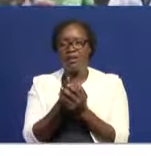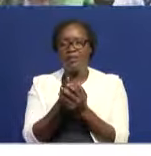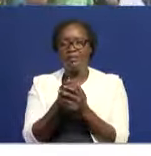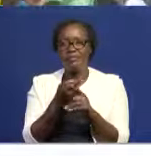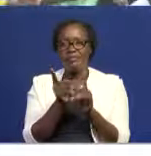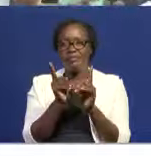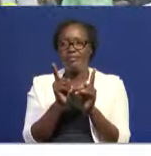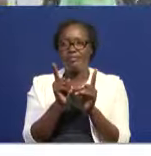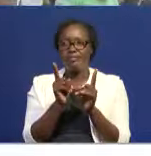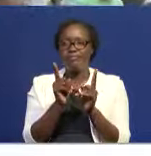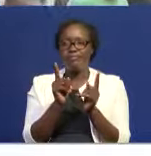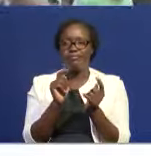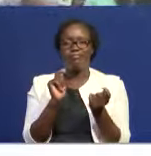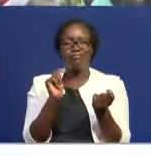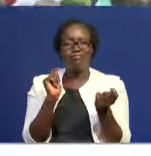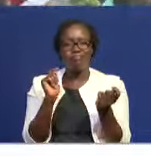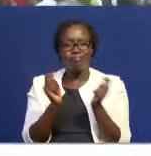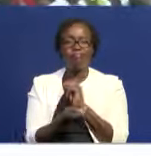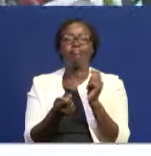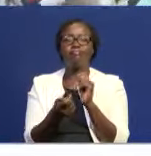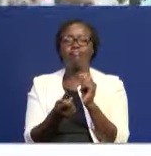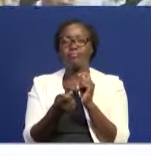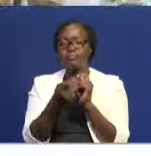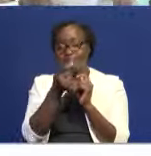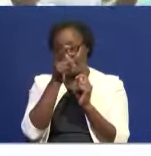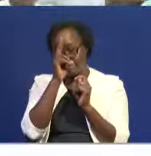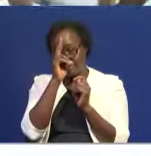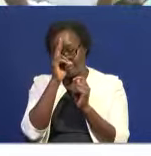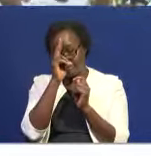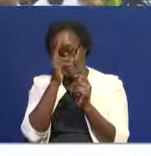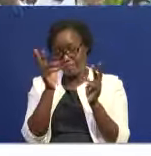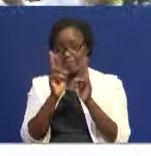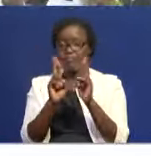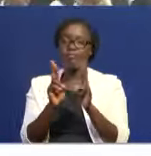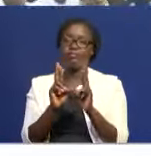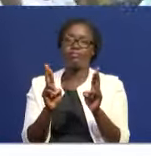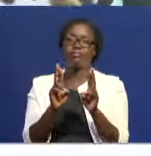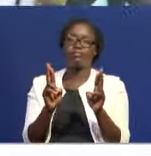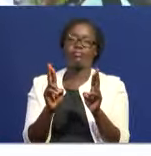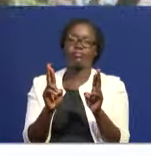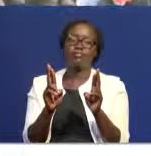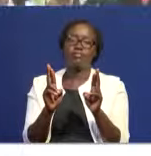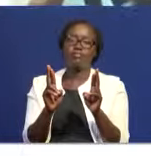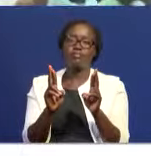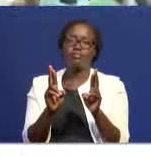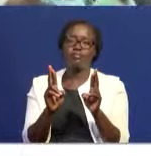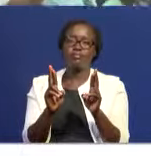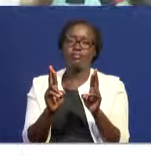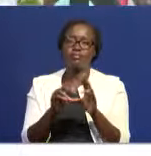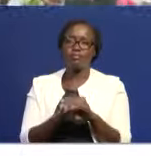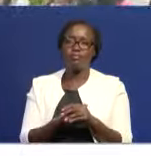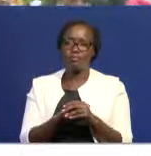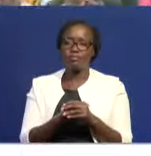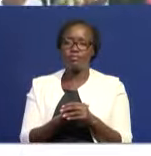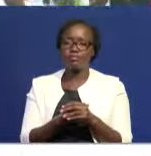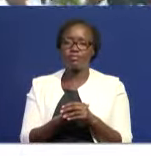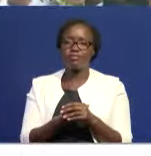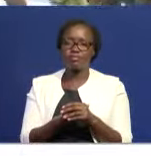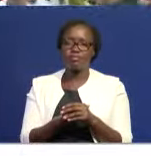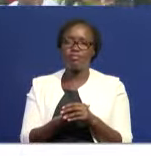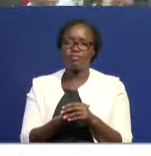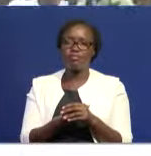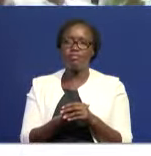but it drastically changed. But the police officers were also prepared for that particular scenario. Right now,